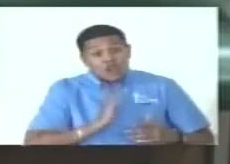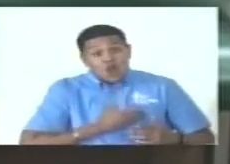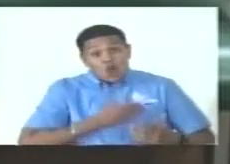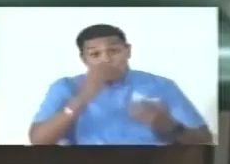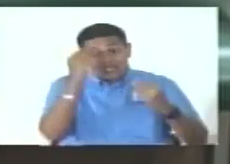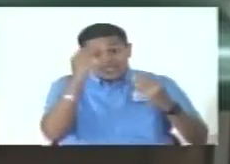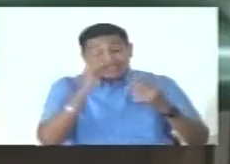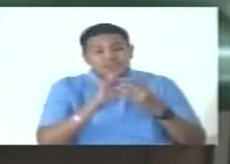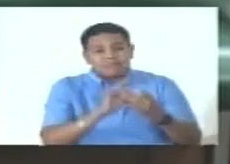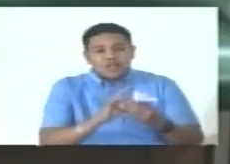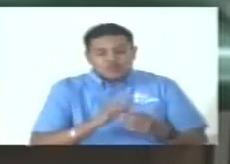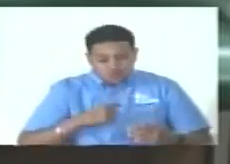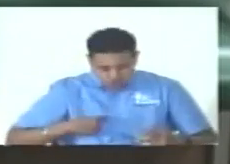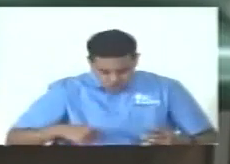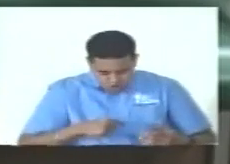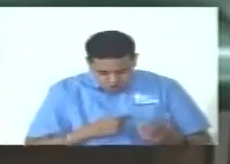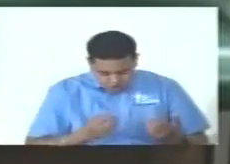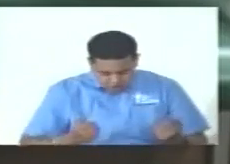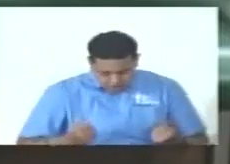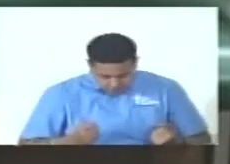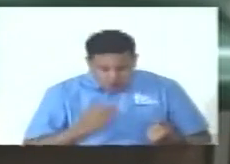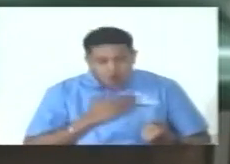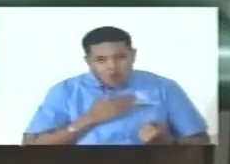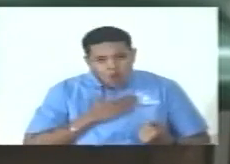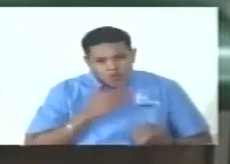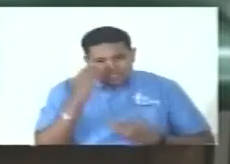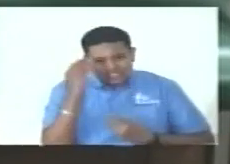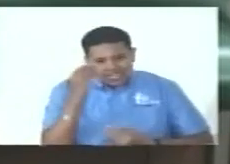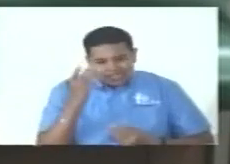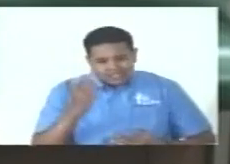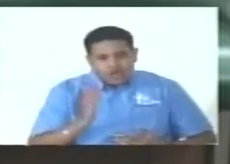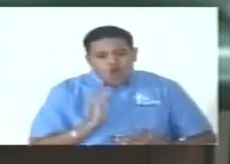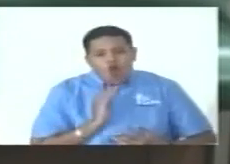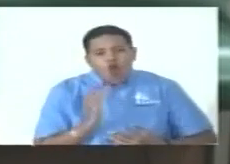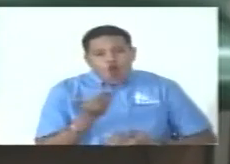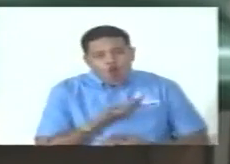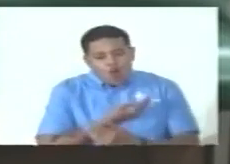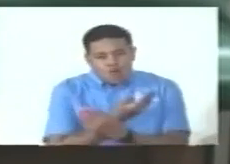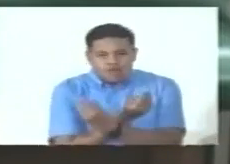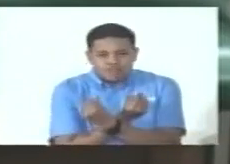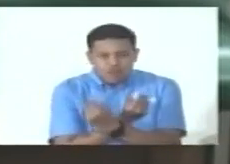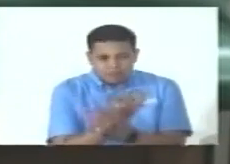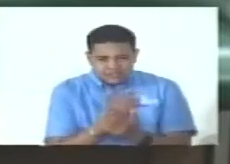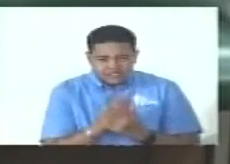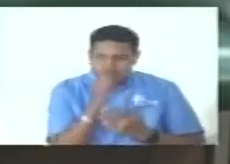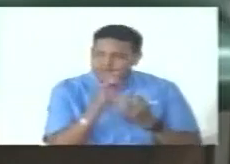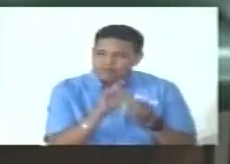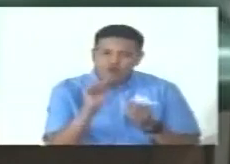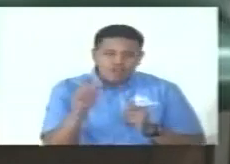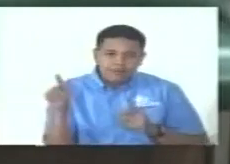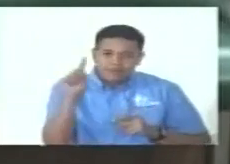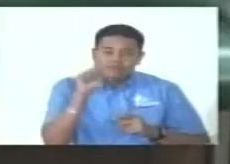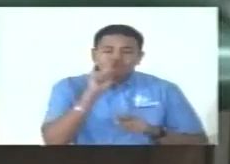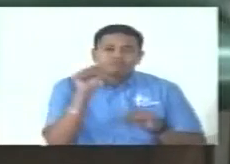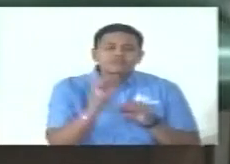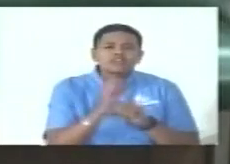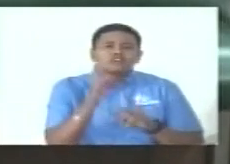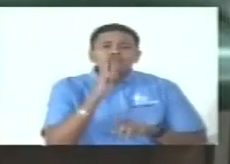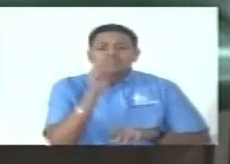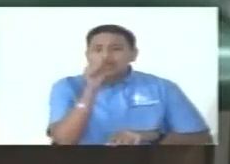us. It is our property. It is to ensure the confidentiality